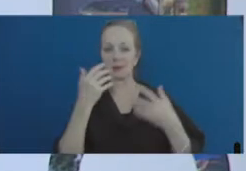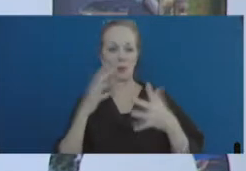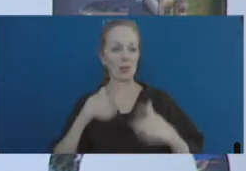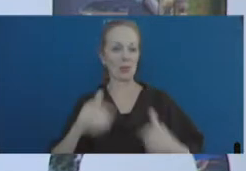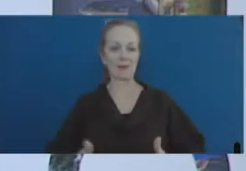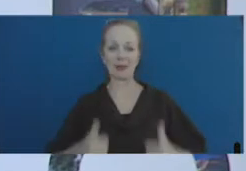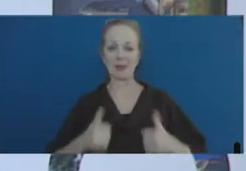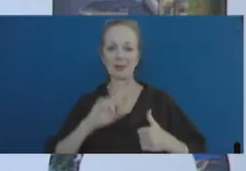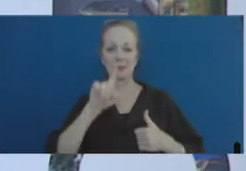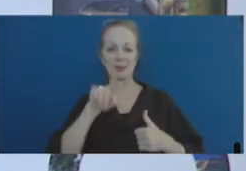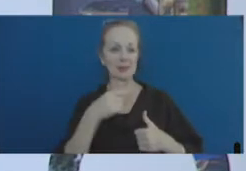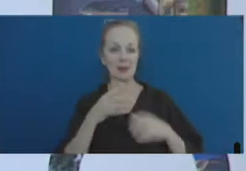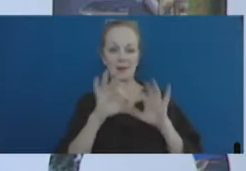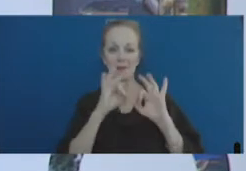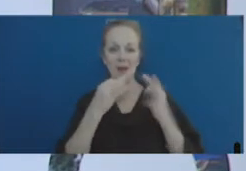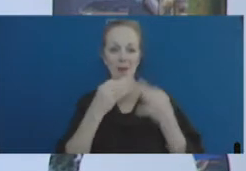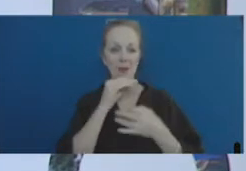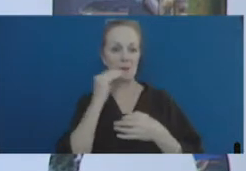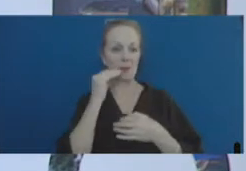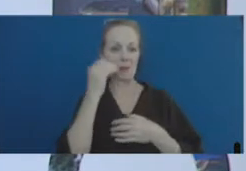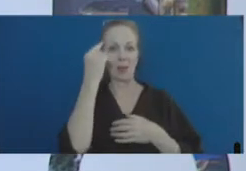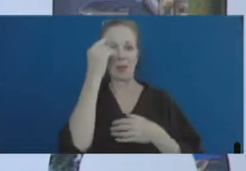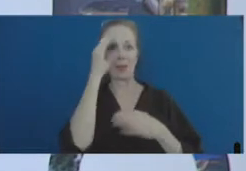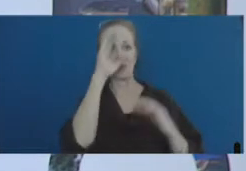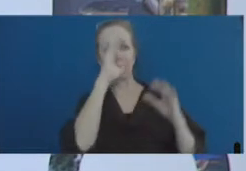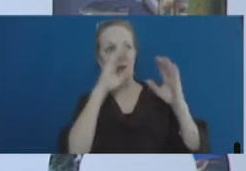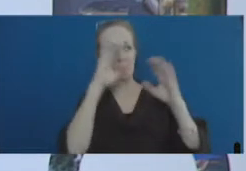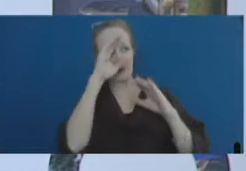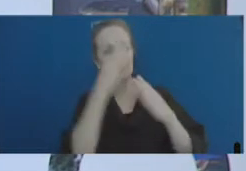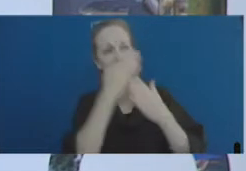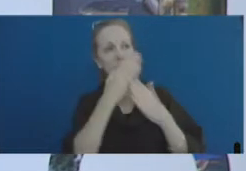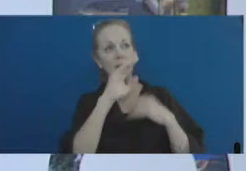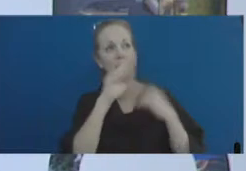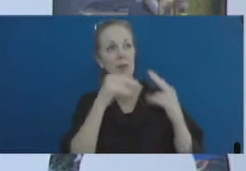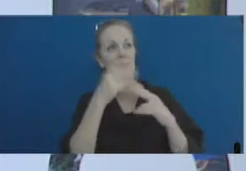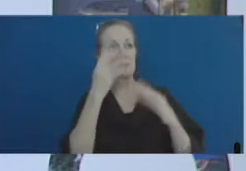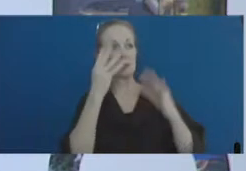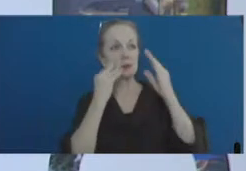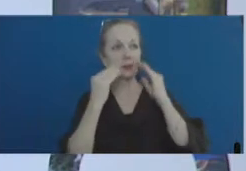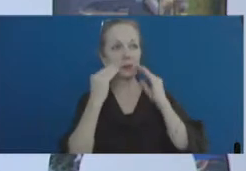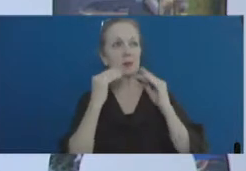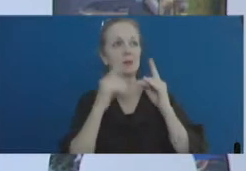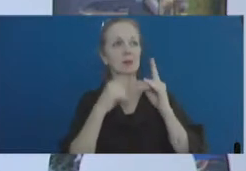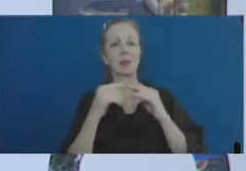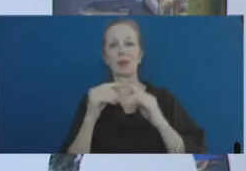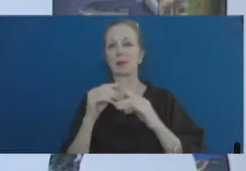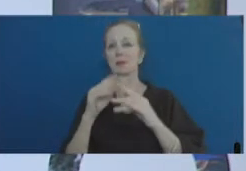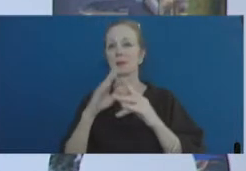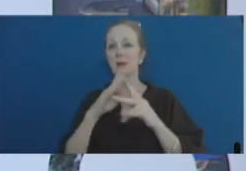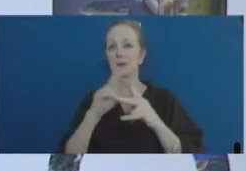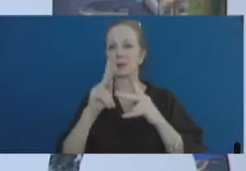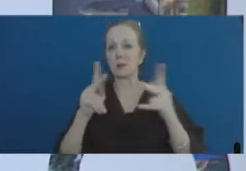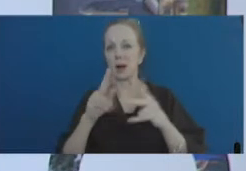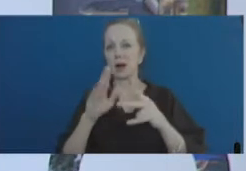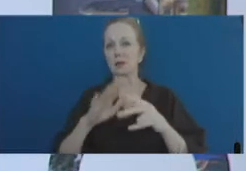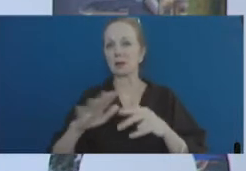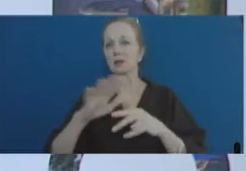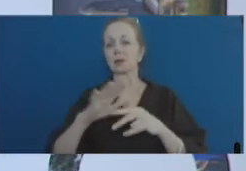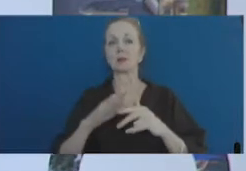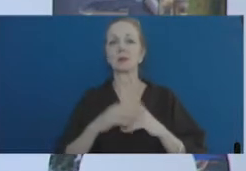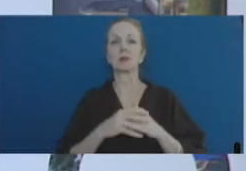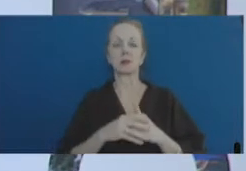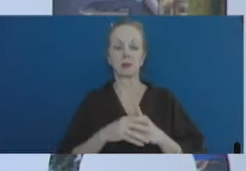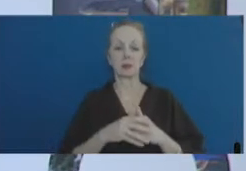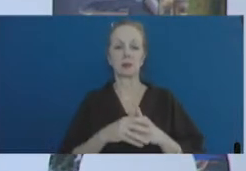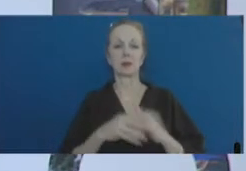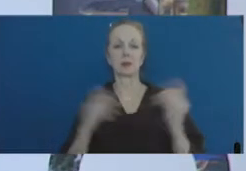home. They're looking for something that's more about the experience and less about their space. And so we see that with these